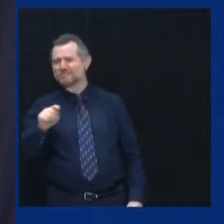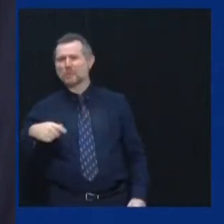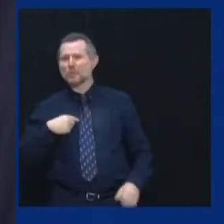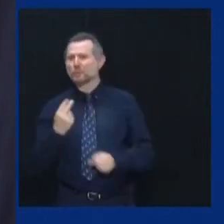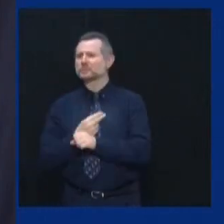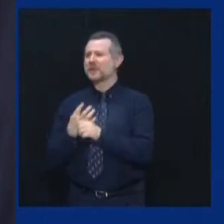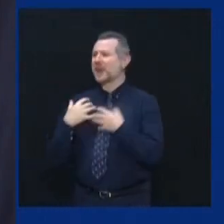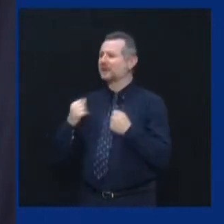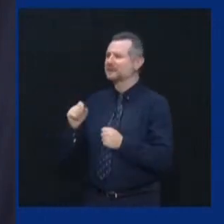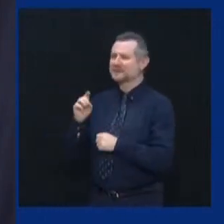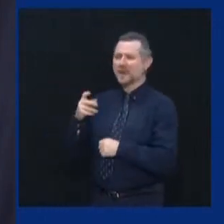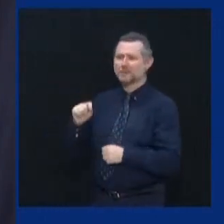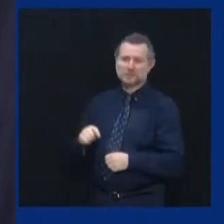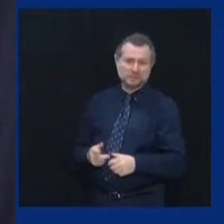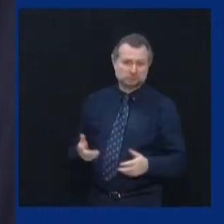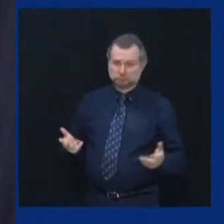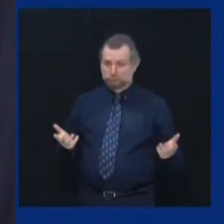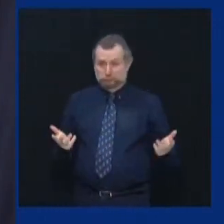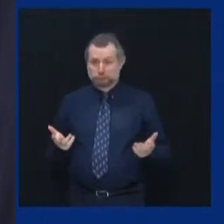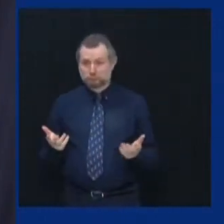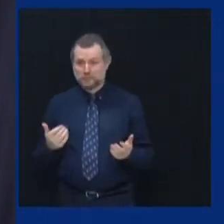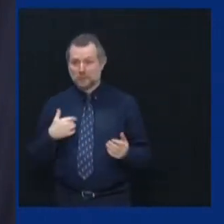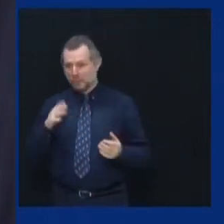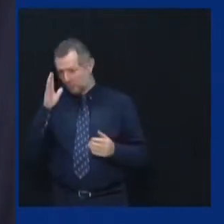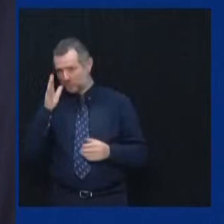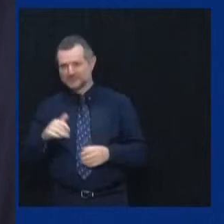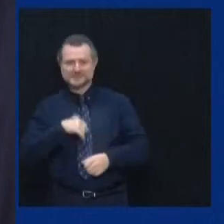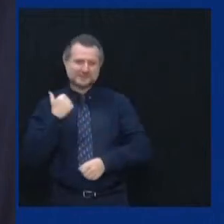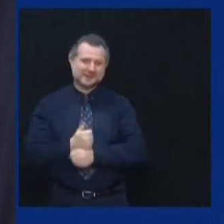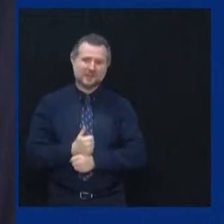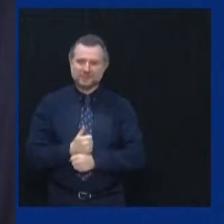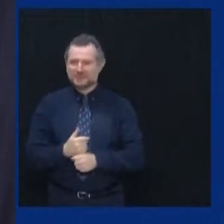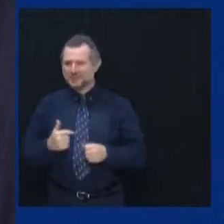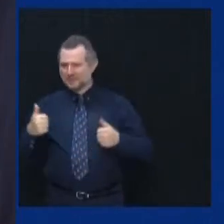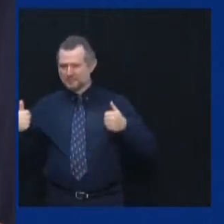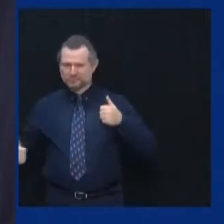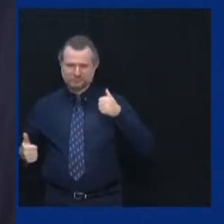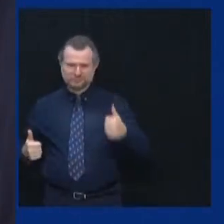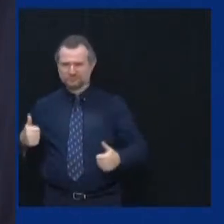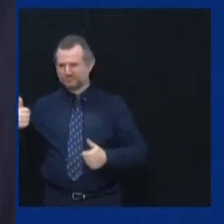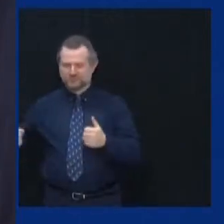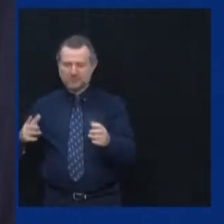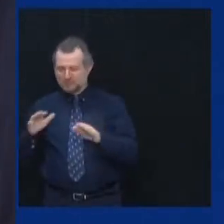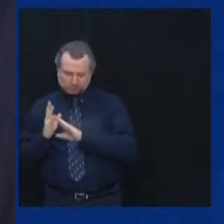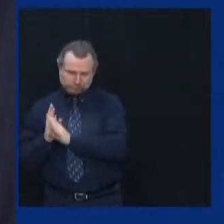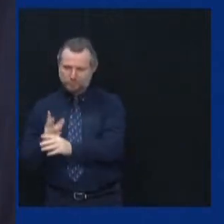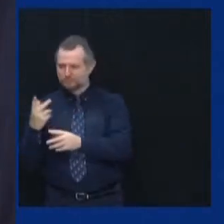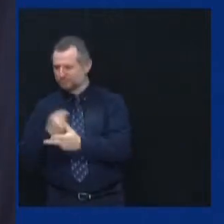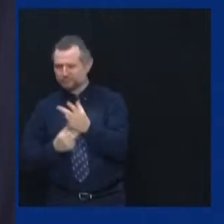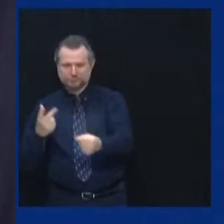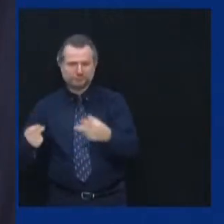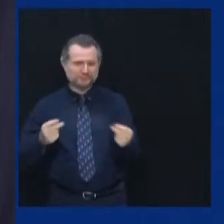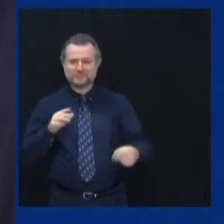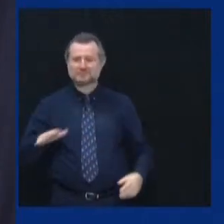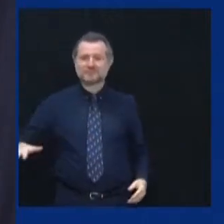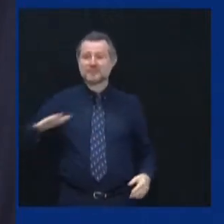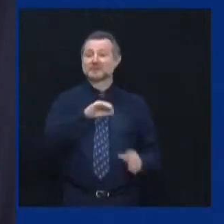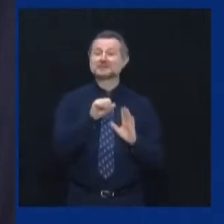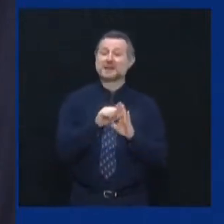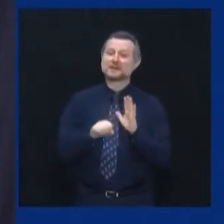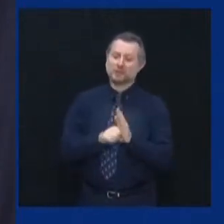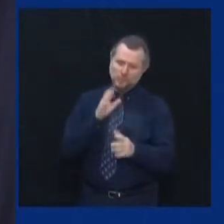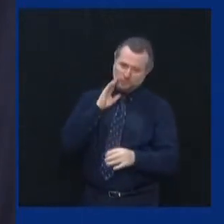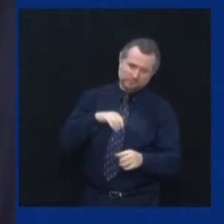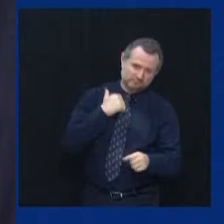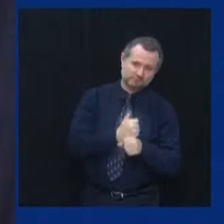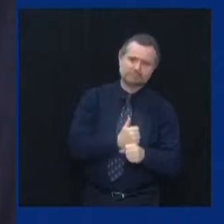departments must, at a minimum, set up 2 sites themselves. State mass distribution centers. So we're